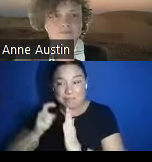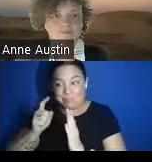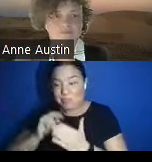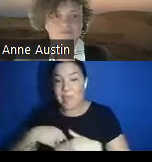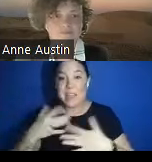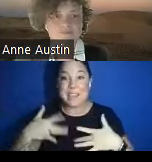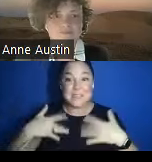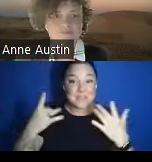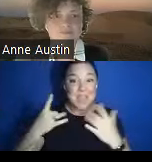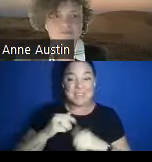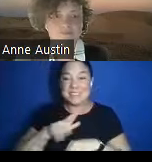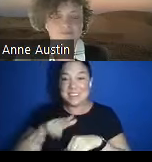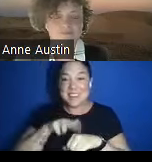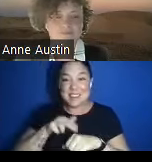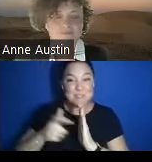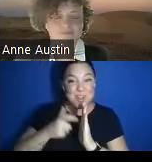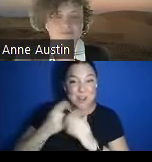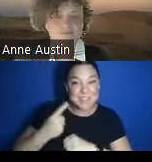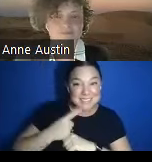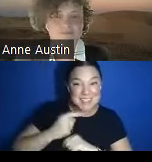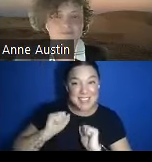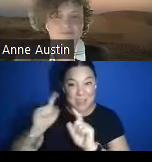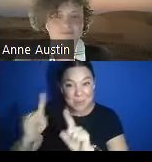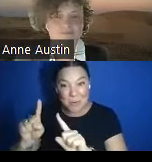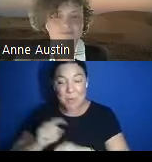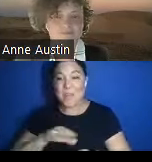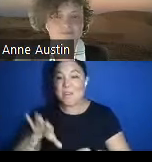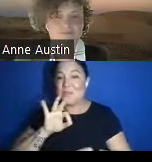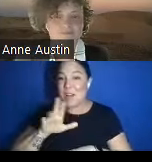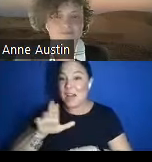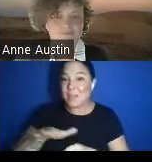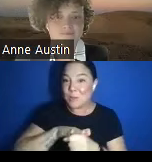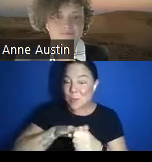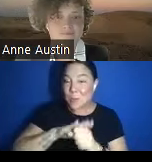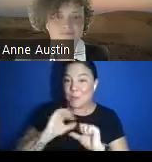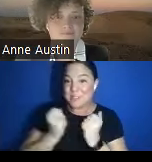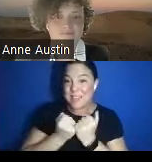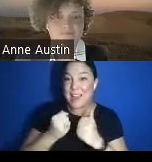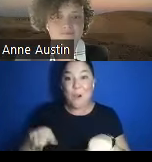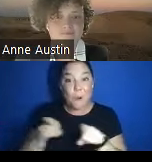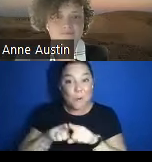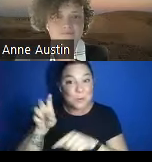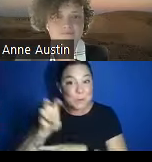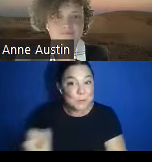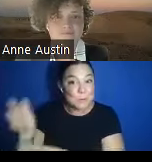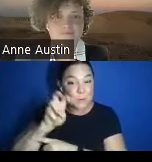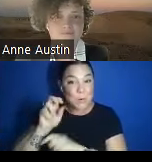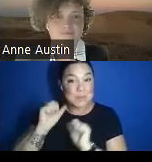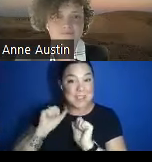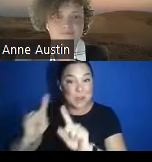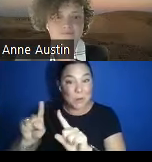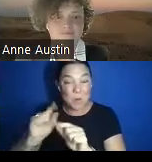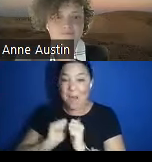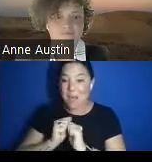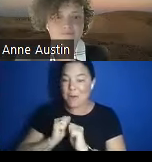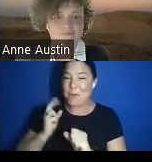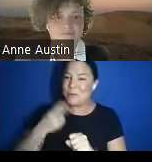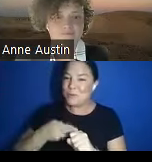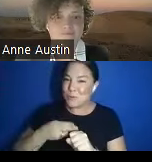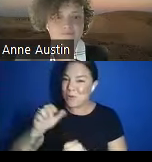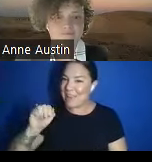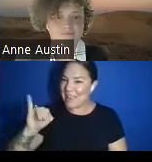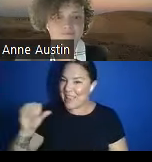Day, finding local societies, or even going on AIA tours by joining the Archaeological Institute of